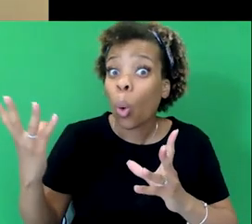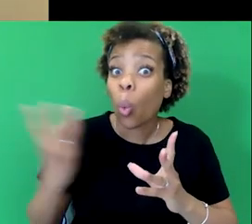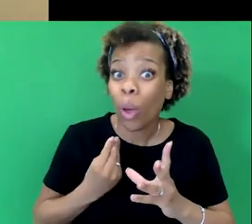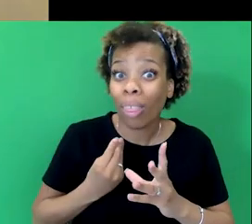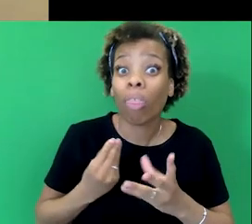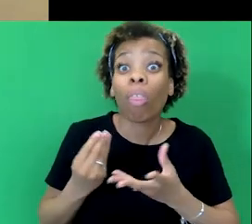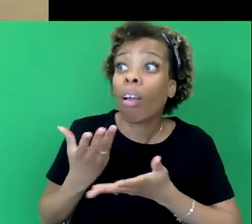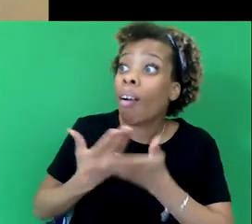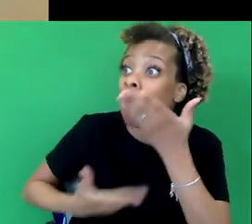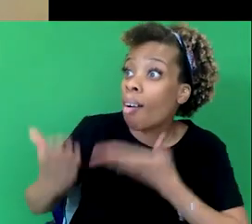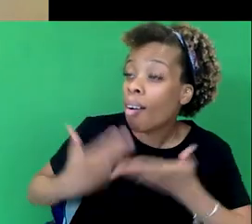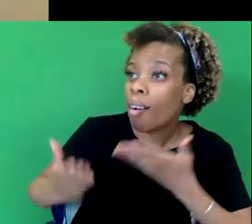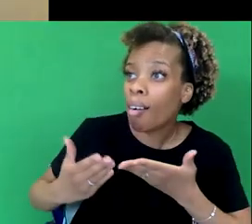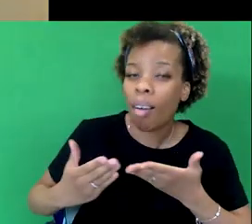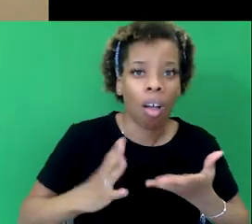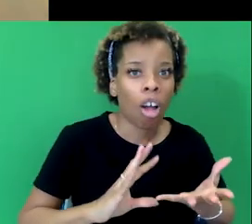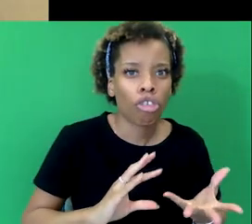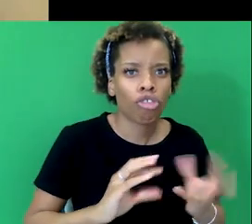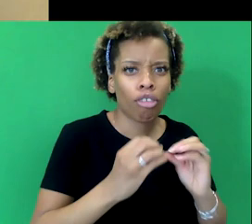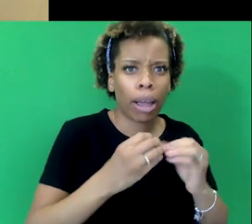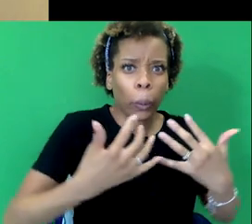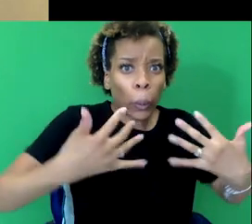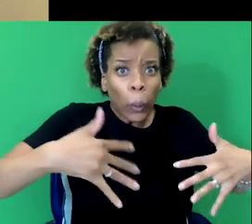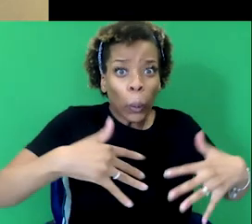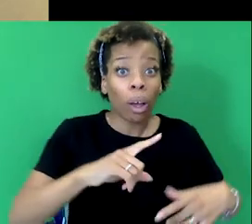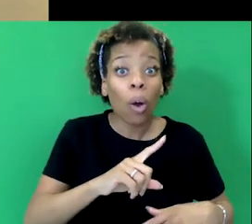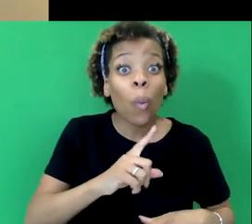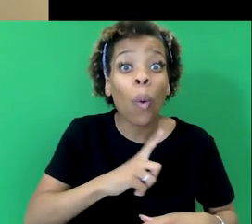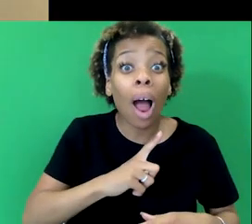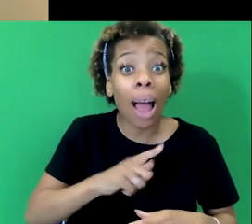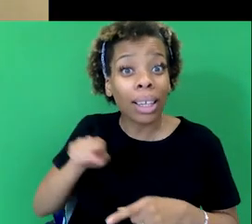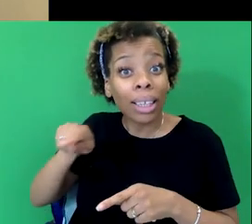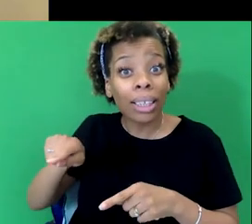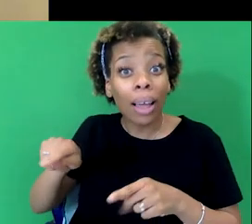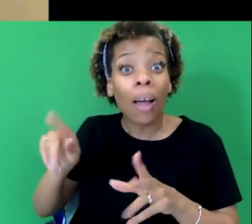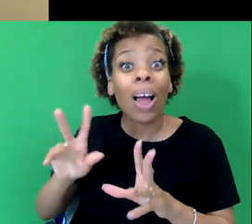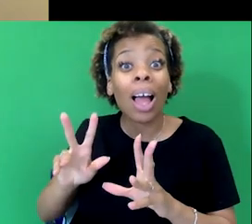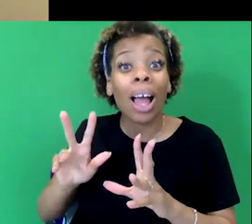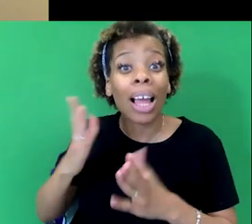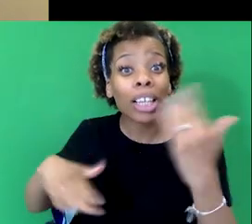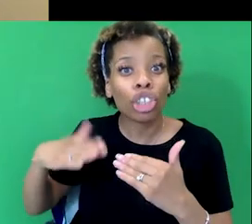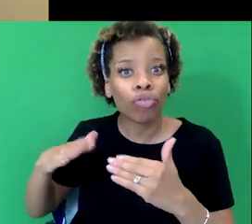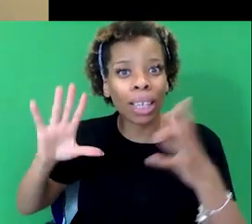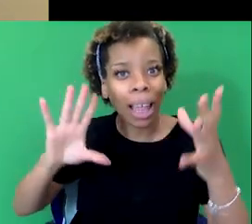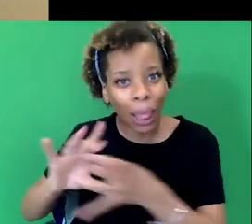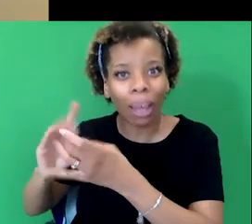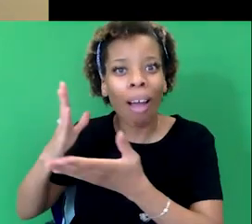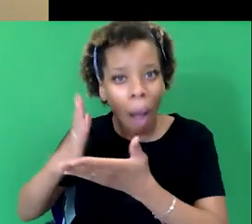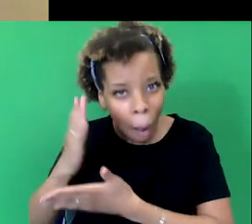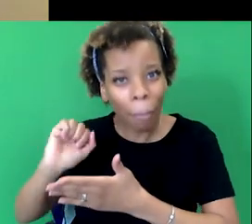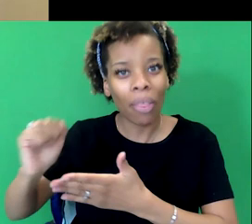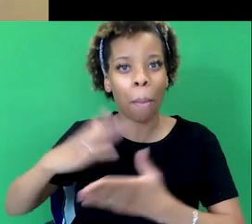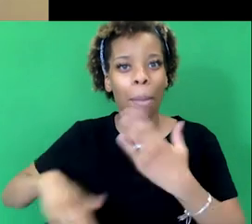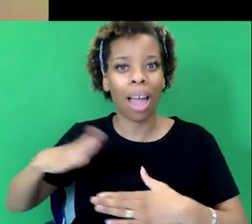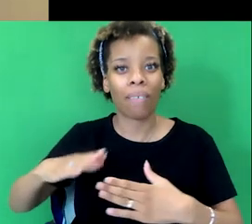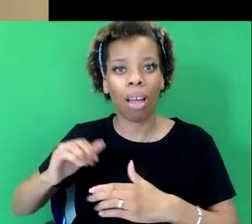find something even better. Because, and it's based on a real historical framework, but it was different to what you maybe